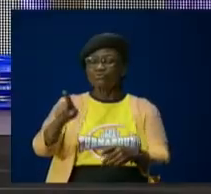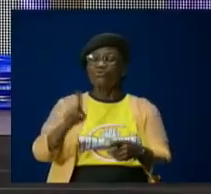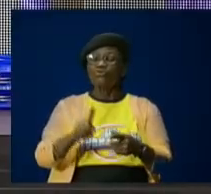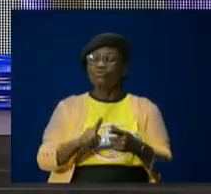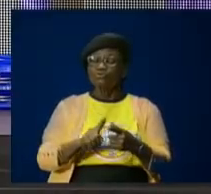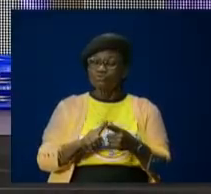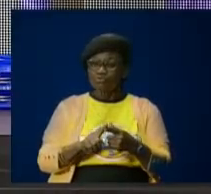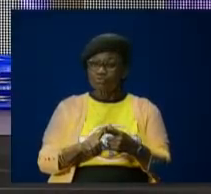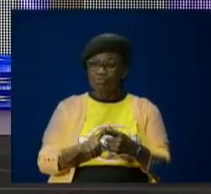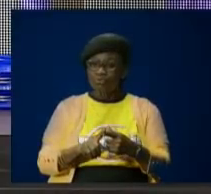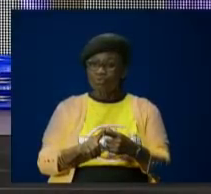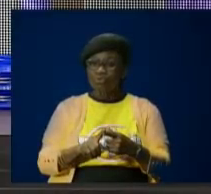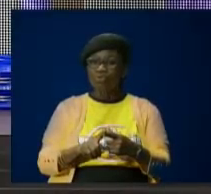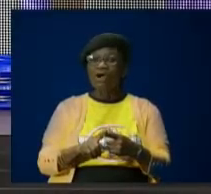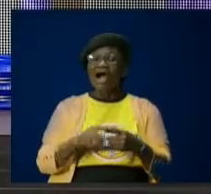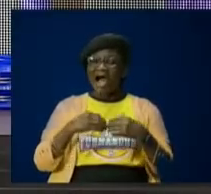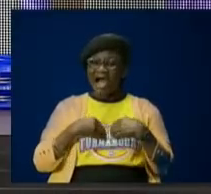potential.